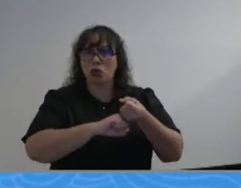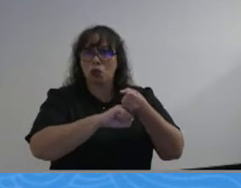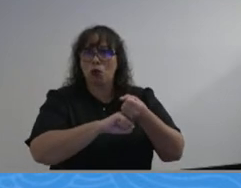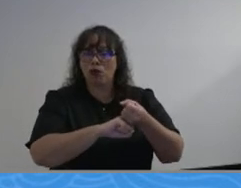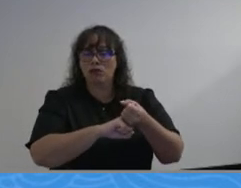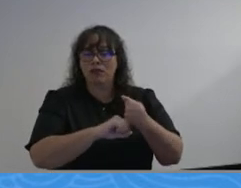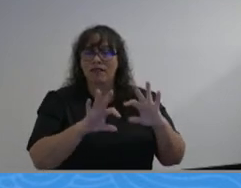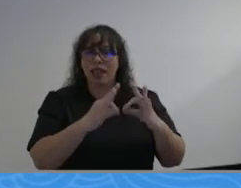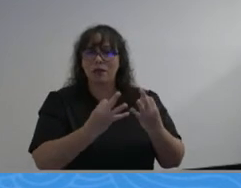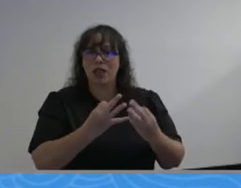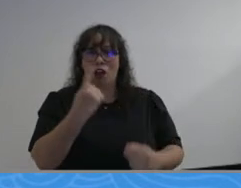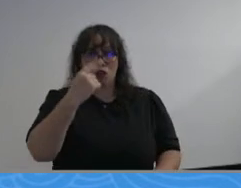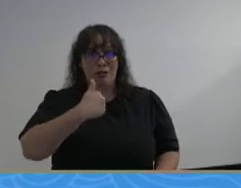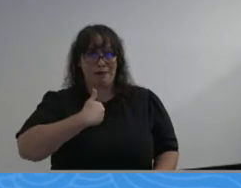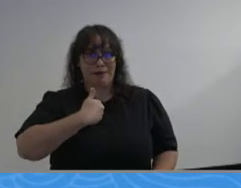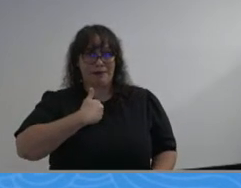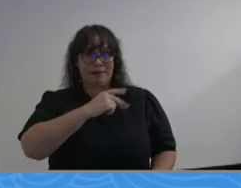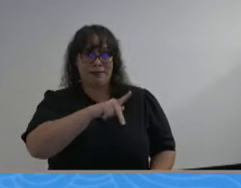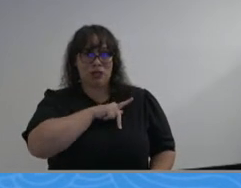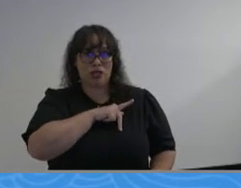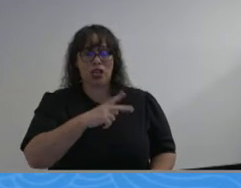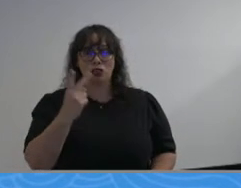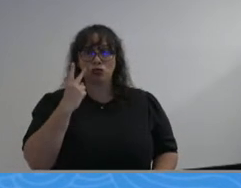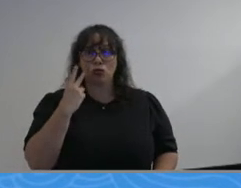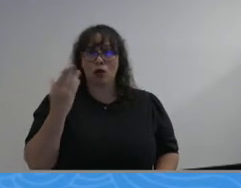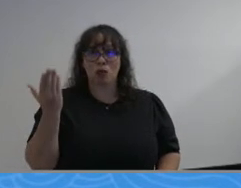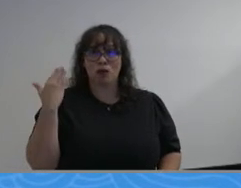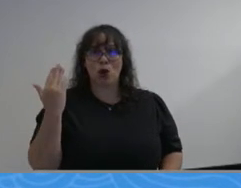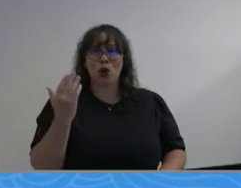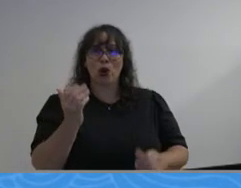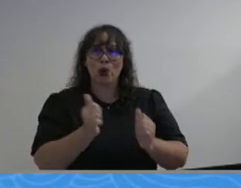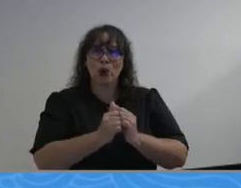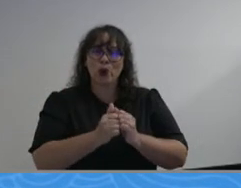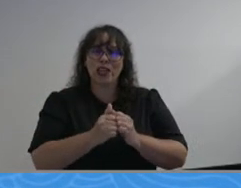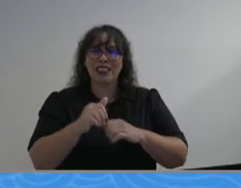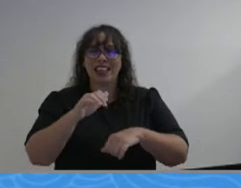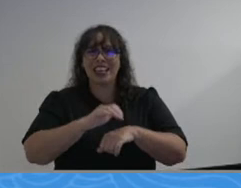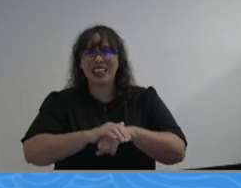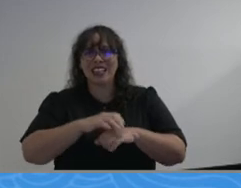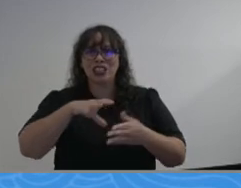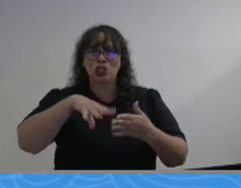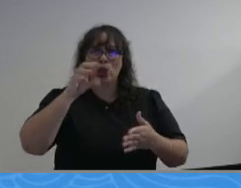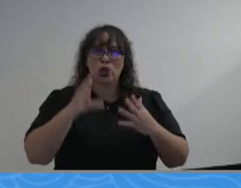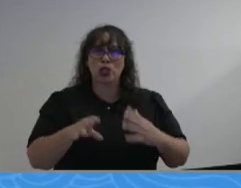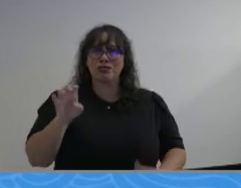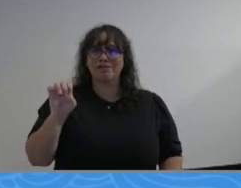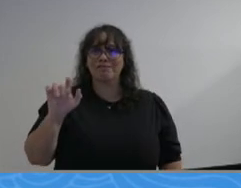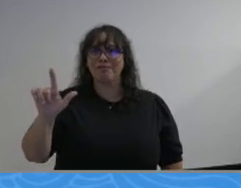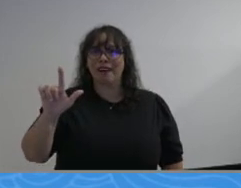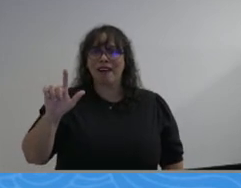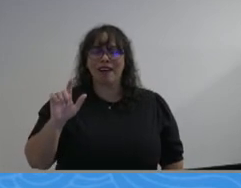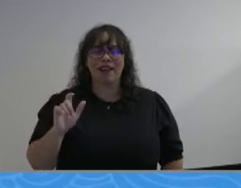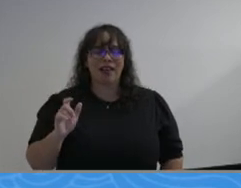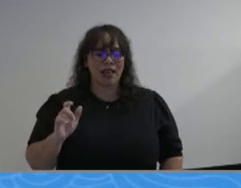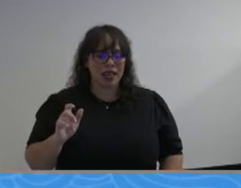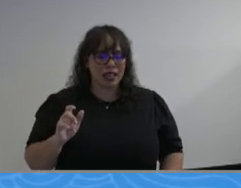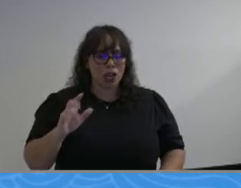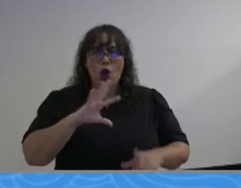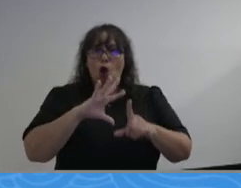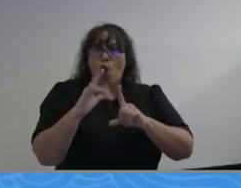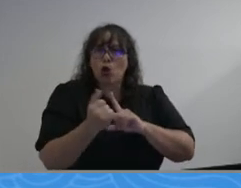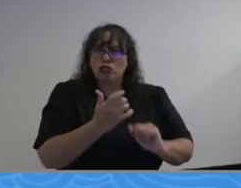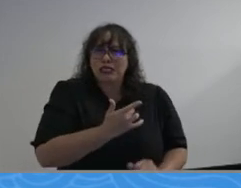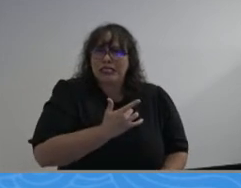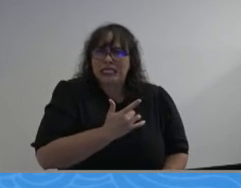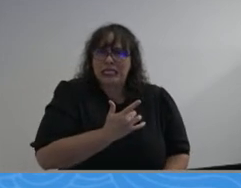one of the things for me personally is, as you saw earlier with our English learners, you know, having culturally